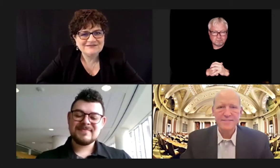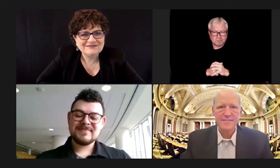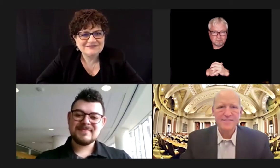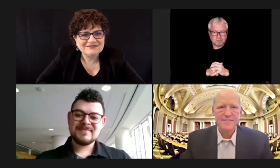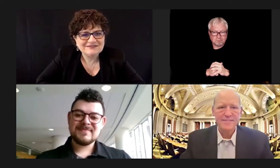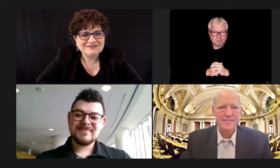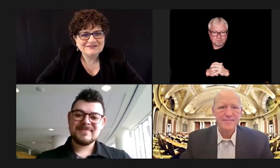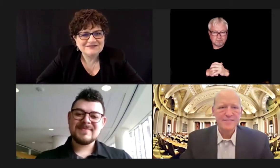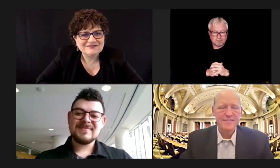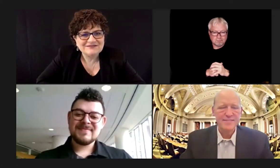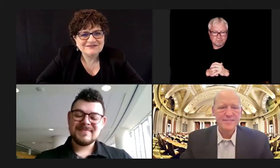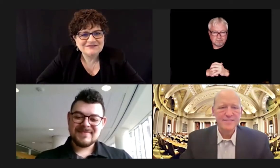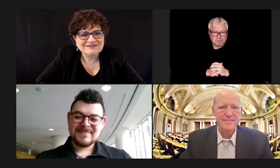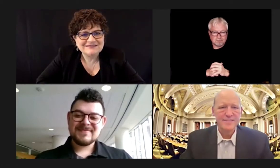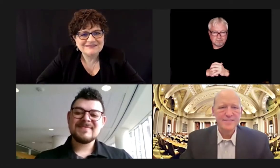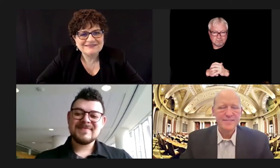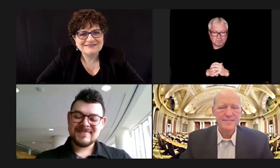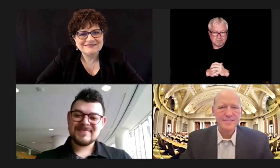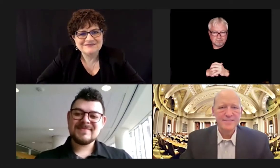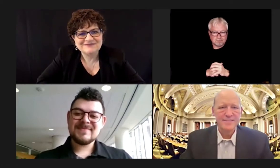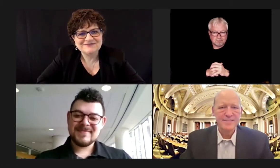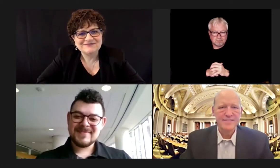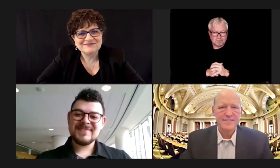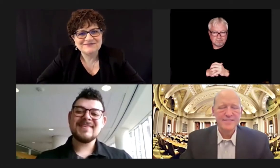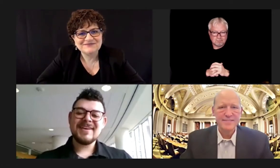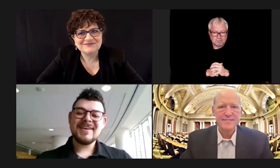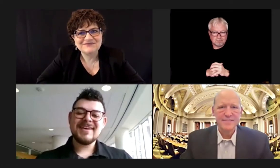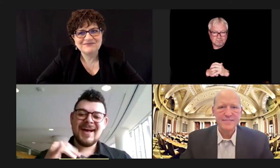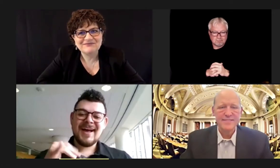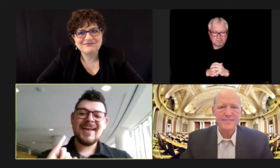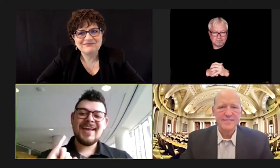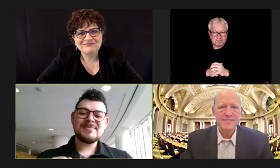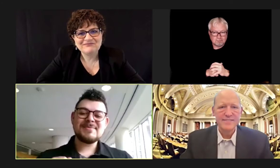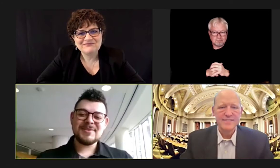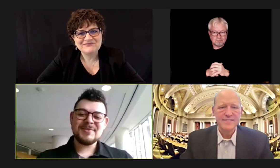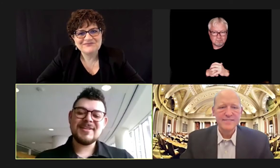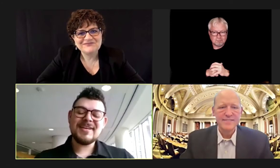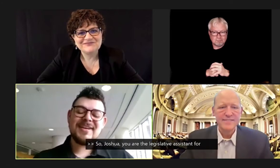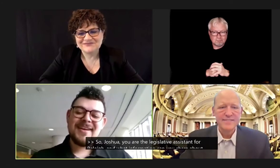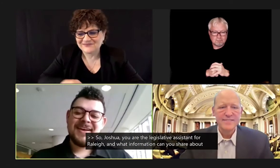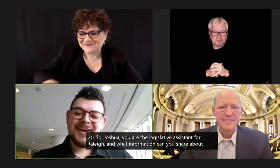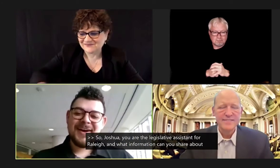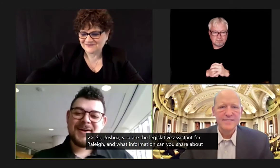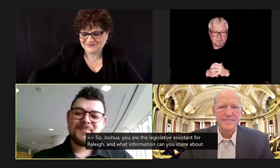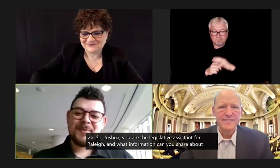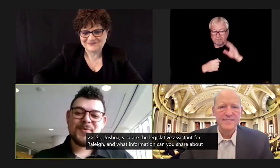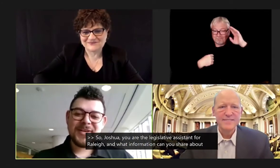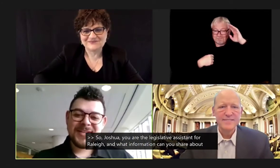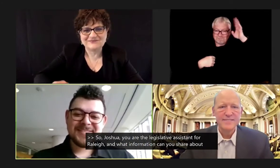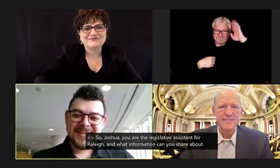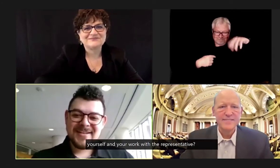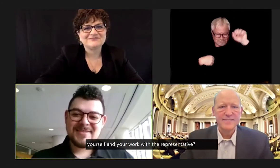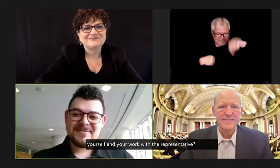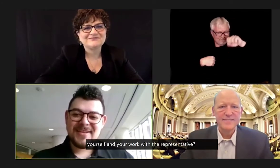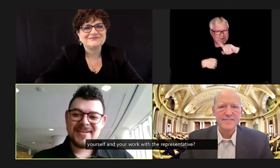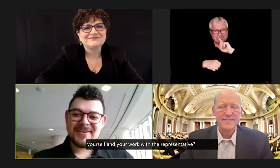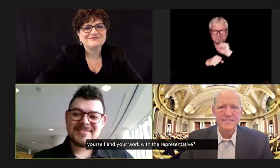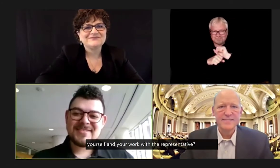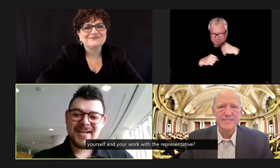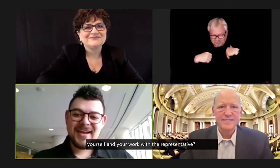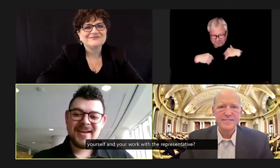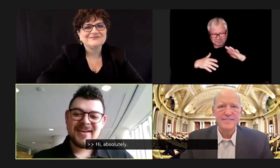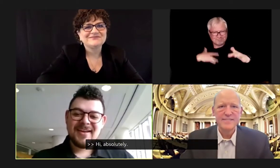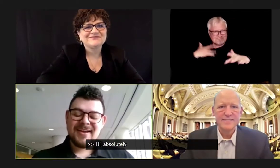about yourself and your work with the representative? Hi, absolutely. I'm really excited to be